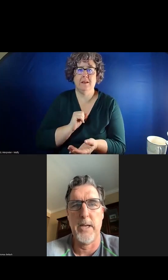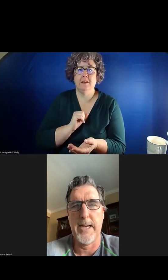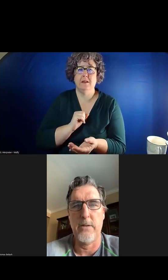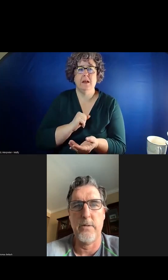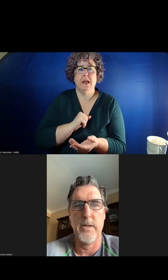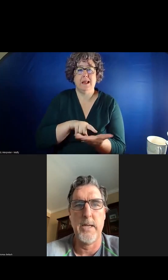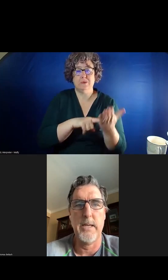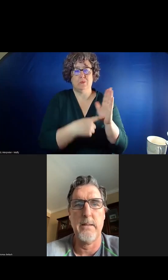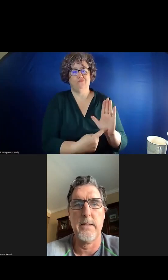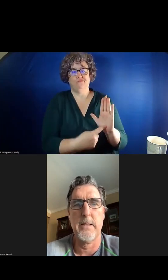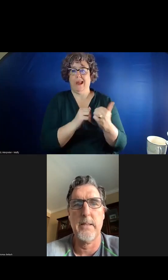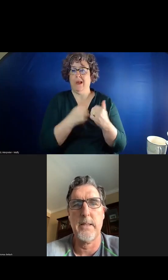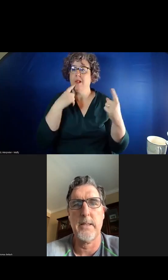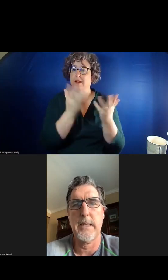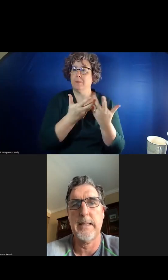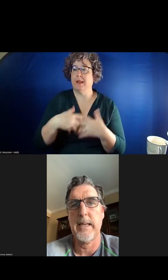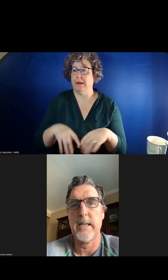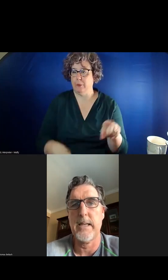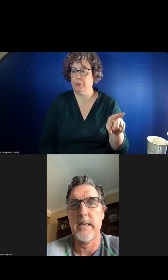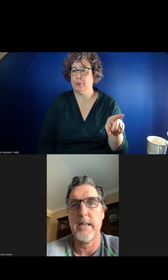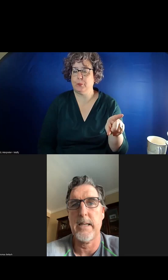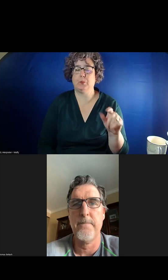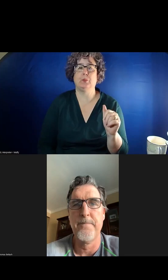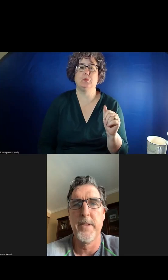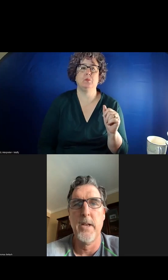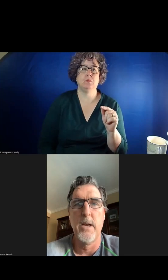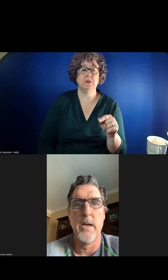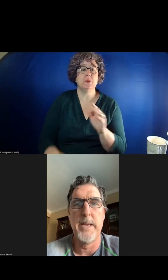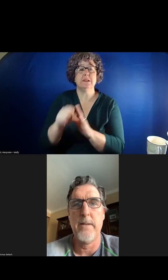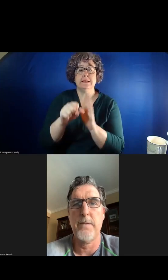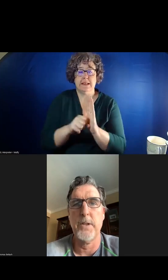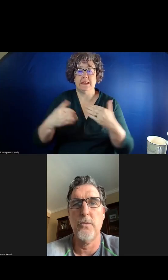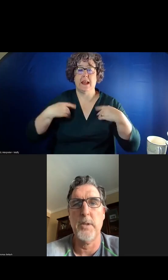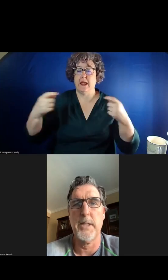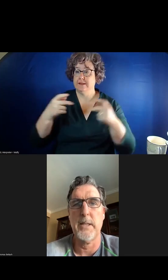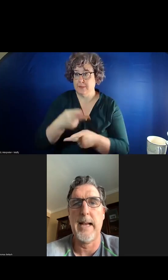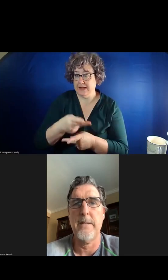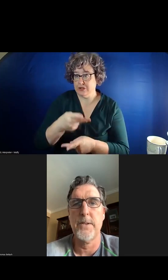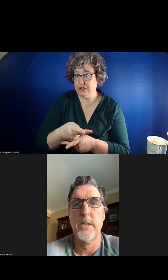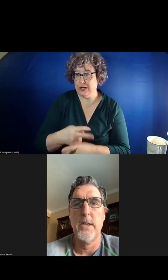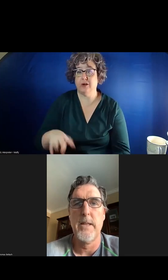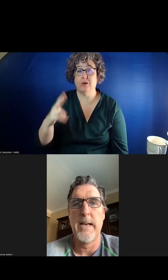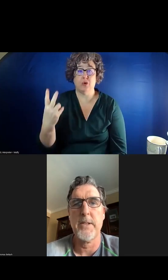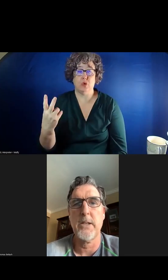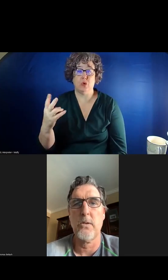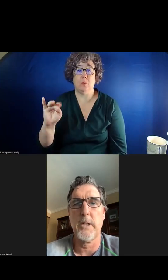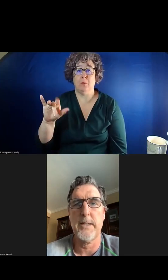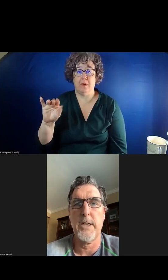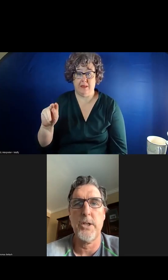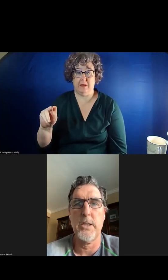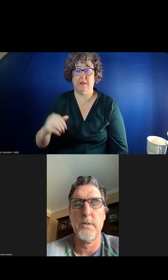can play. And this is in a state that has managed care. They have roughly 2 million lives. They have a